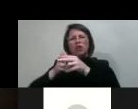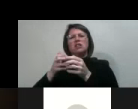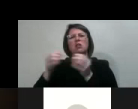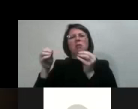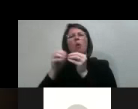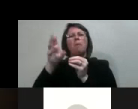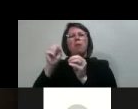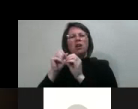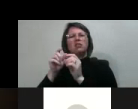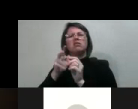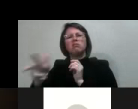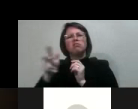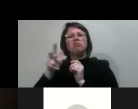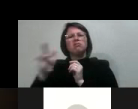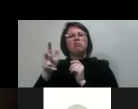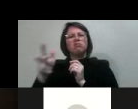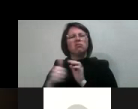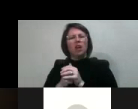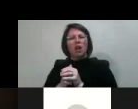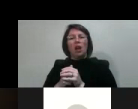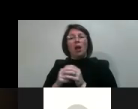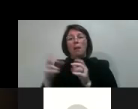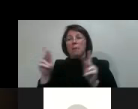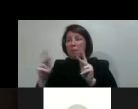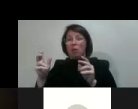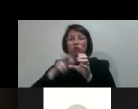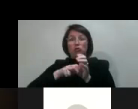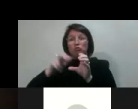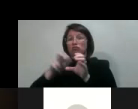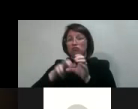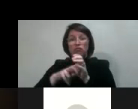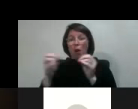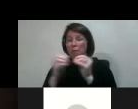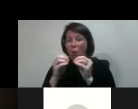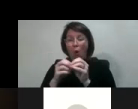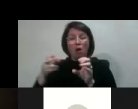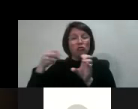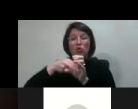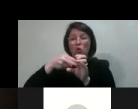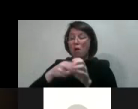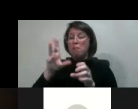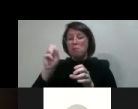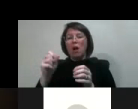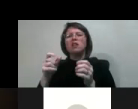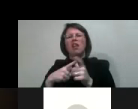again, as ridership patterns are changing and folks come back, we have some ability to respond.